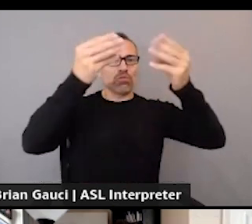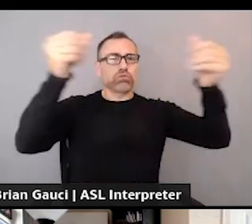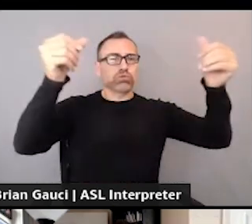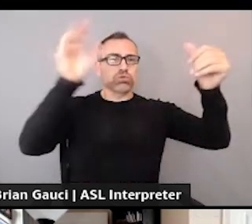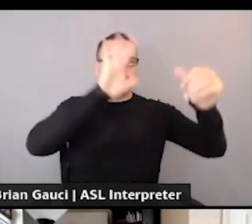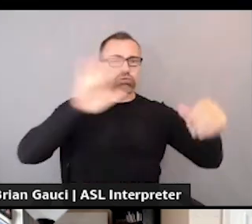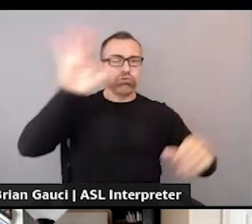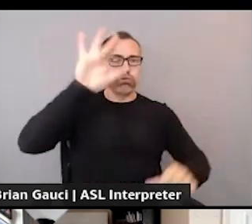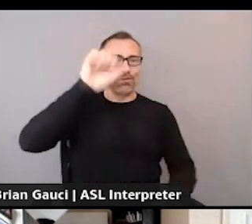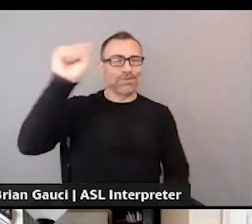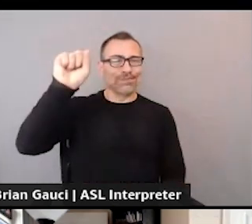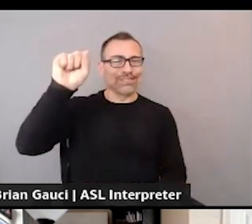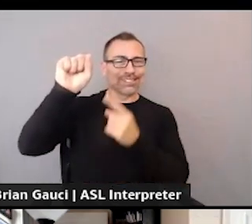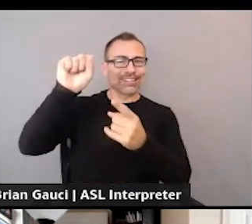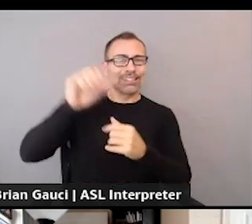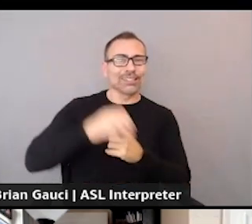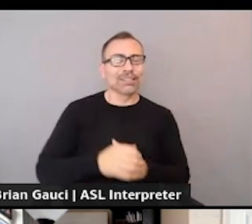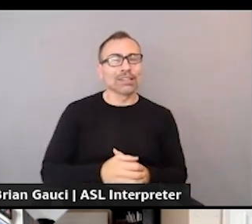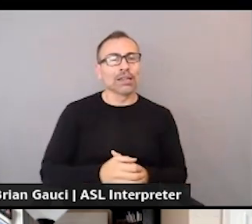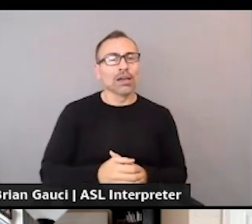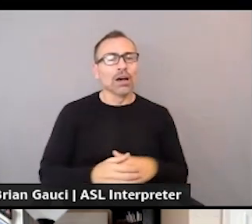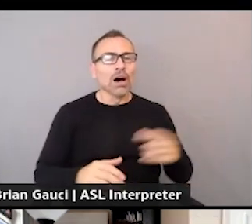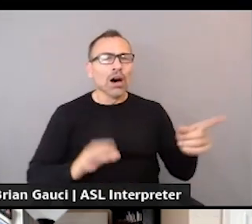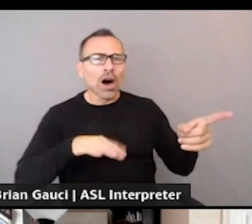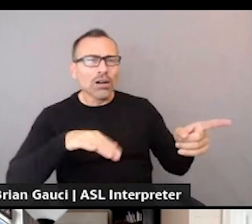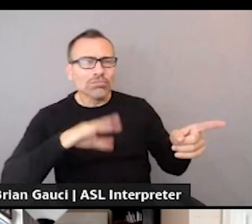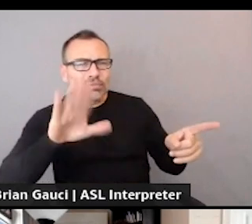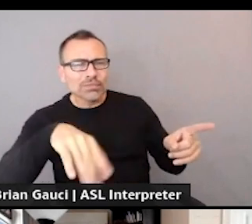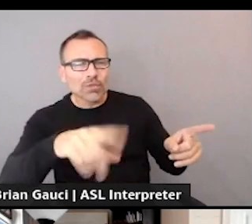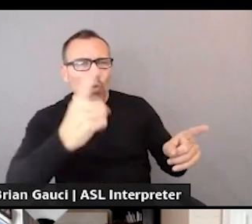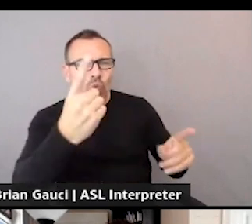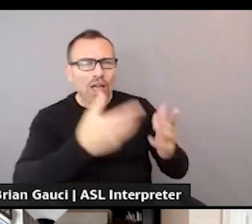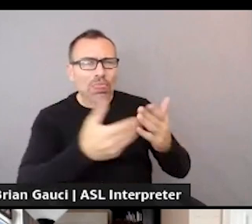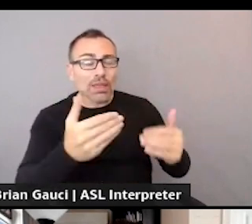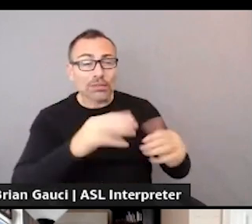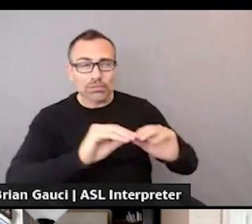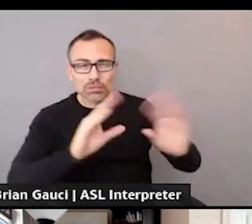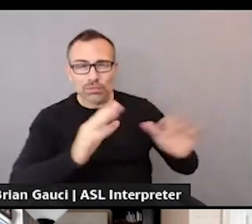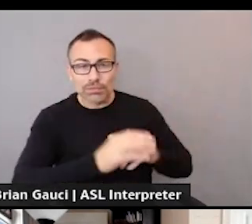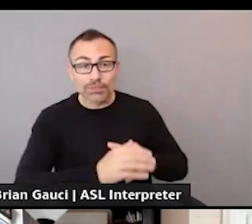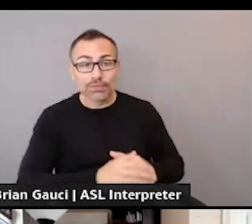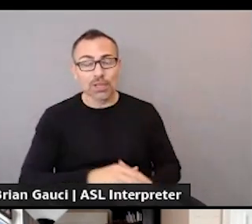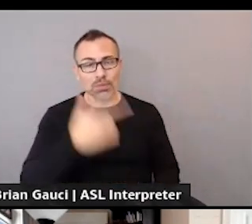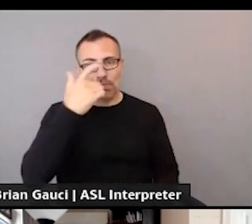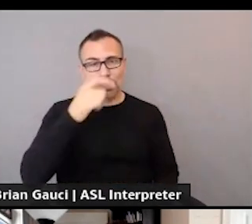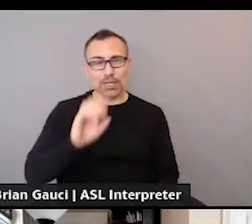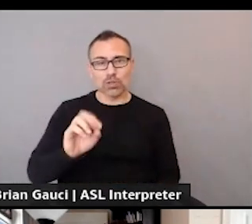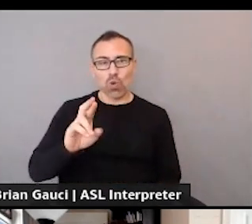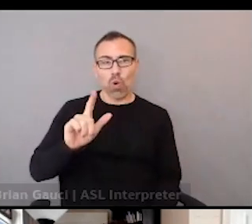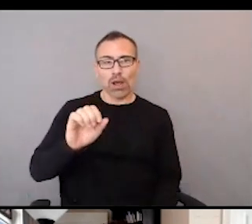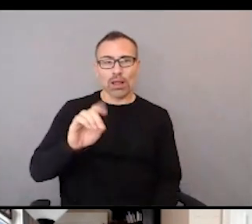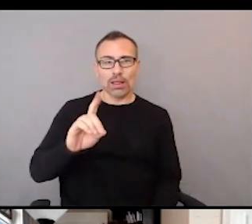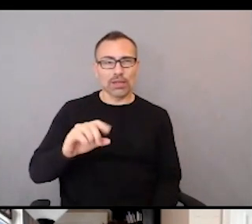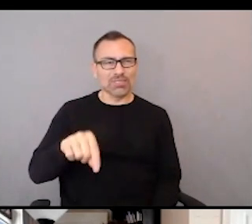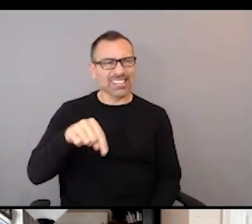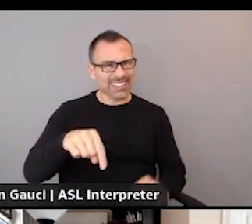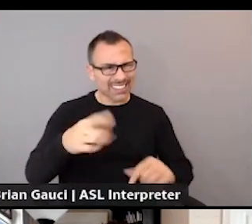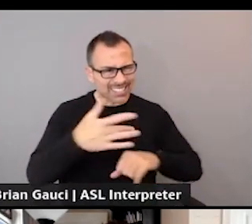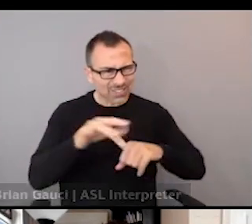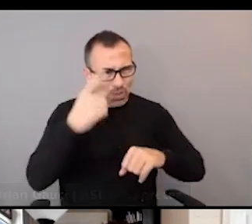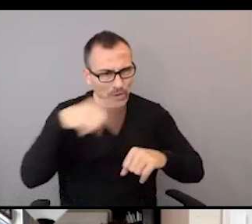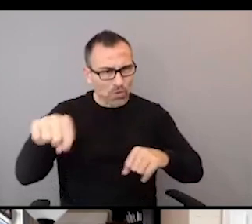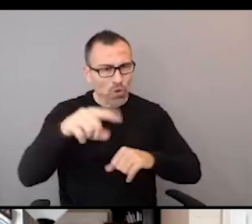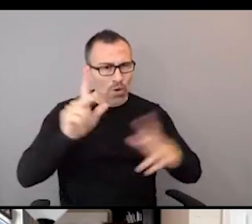here, so maybe I can. Oh yeah, Harshal, one quick thing, just to clarify, because Orlando was asking, is this available to the public right now?